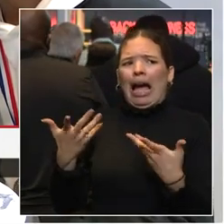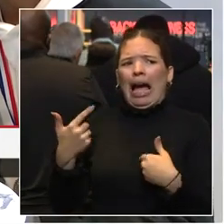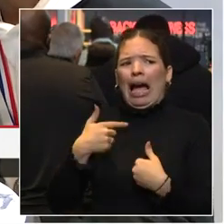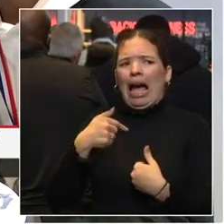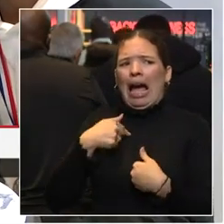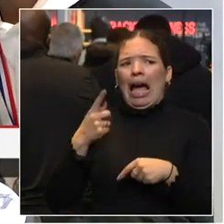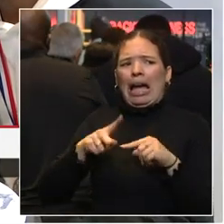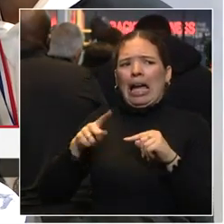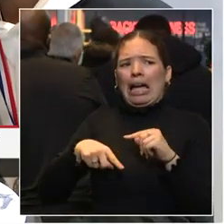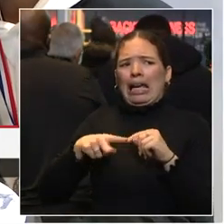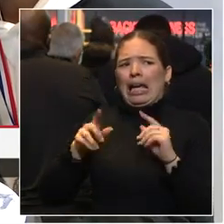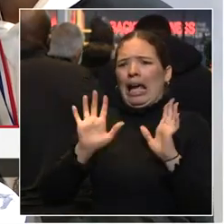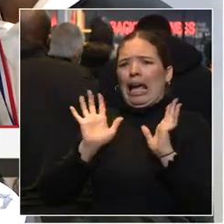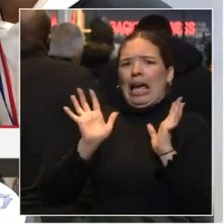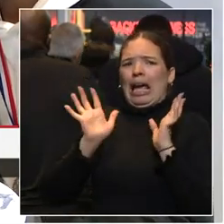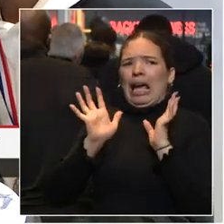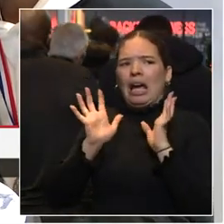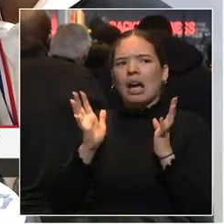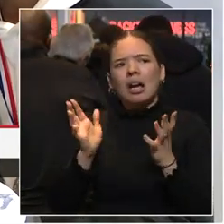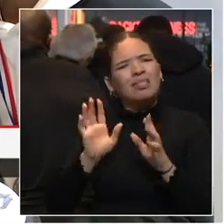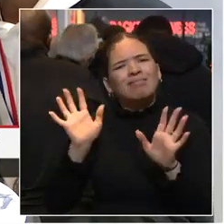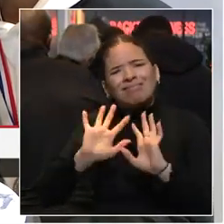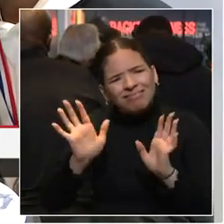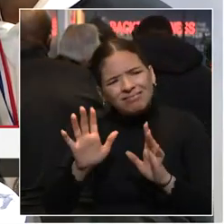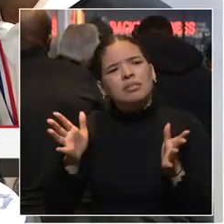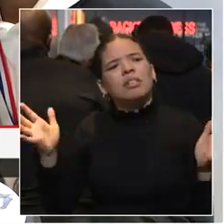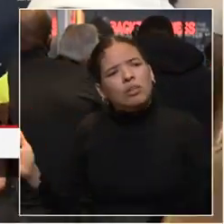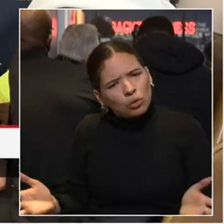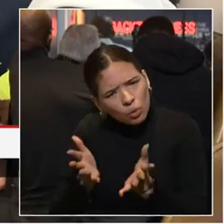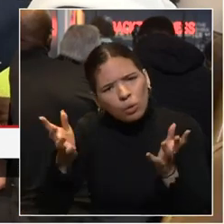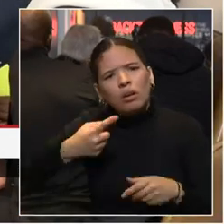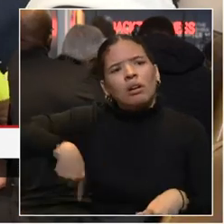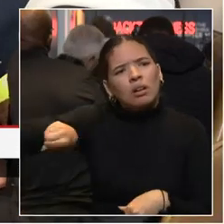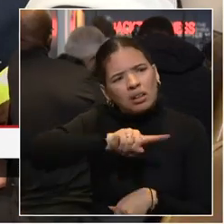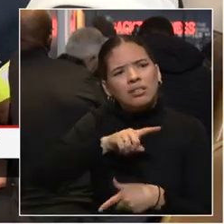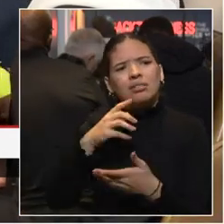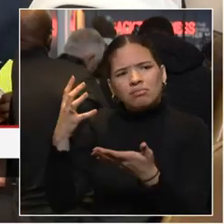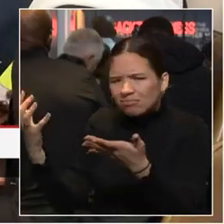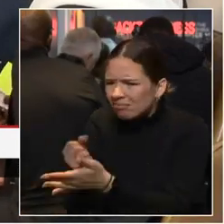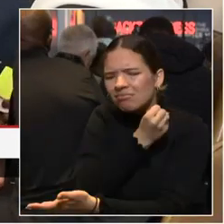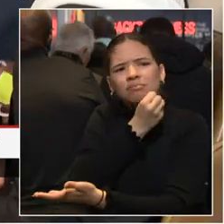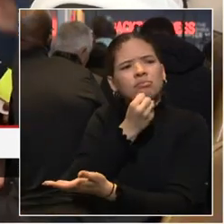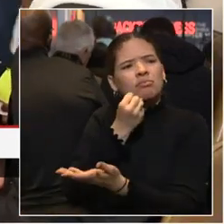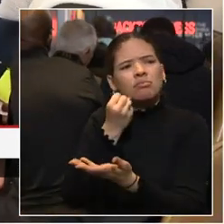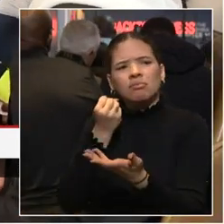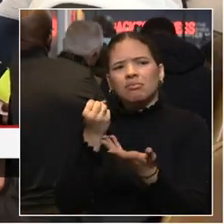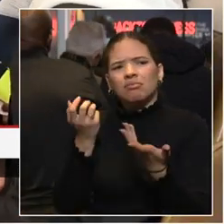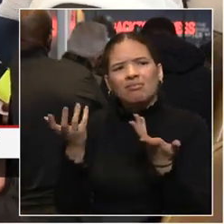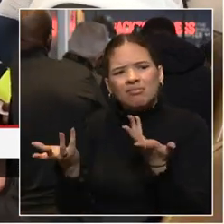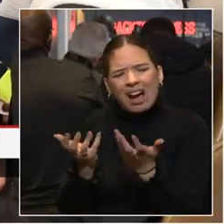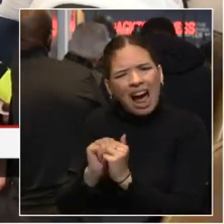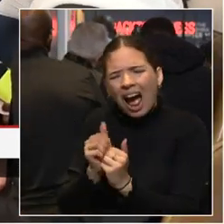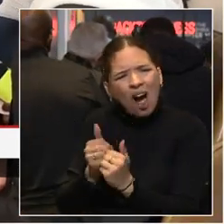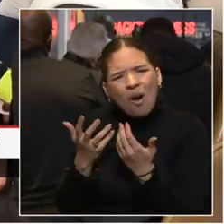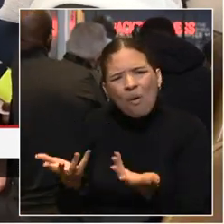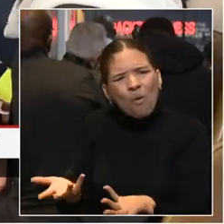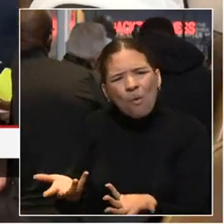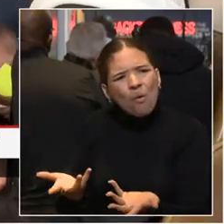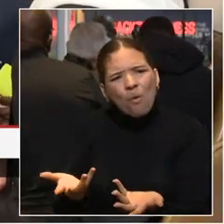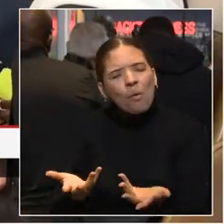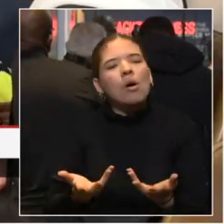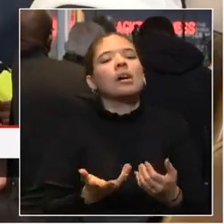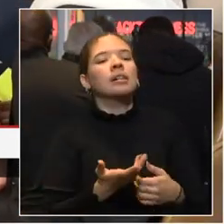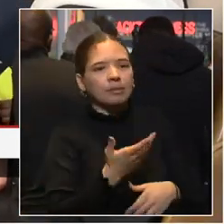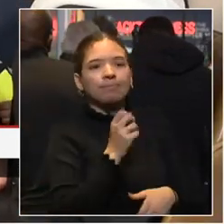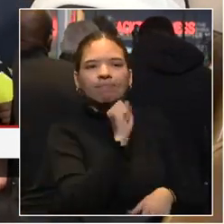to take advantage of opportunities like this? Well, this is what I know, and I'm challenged every day to